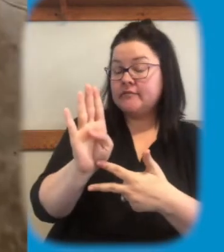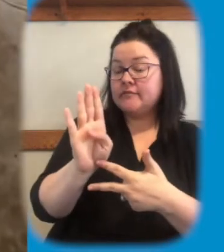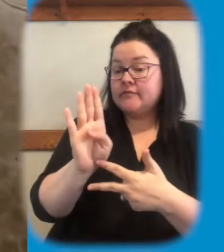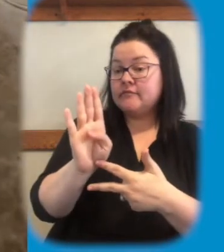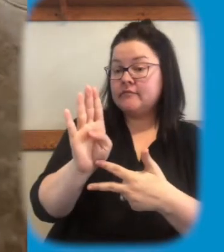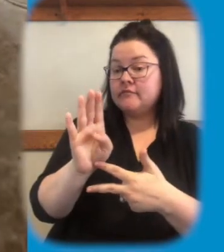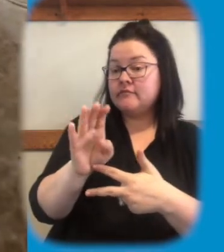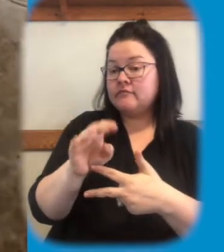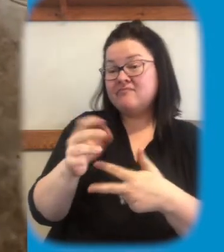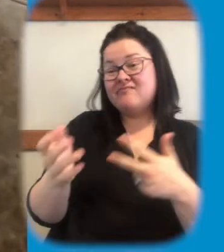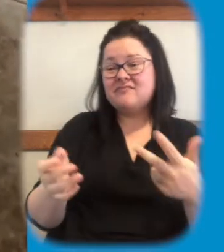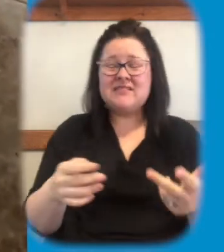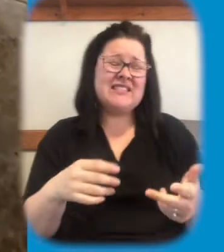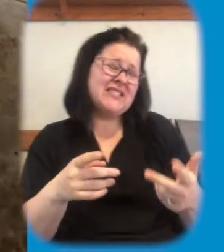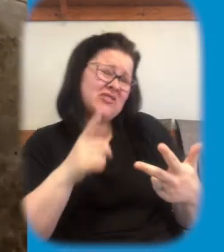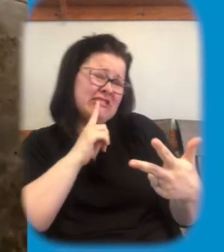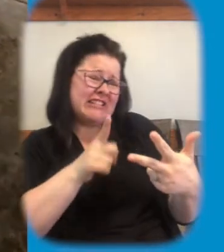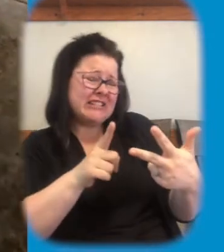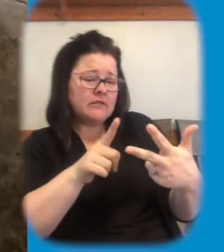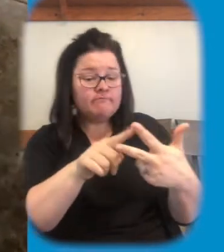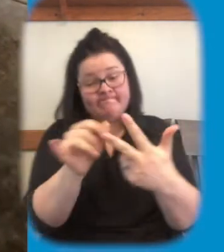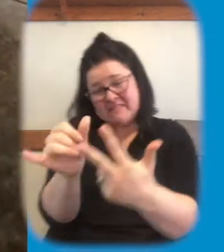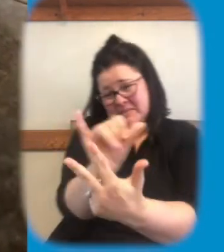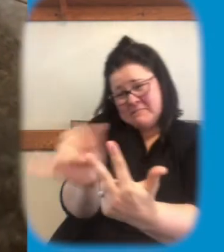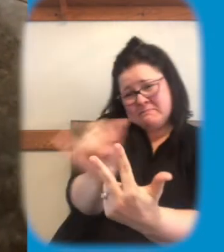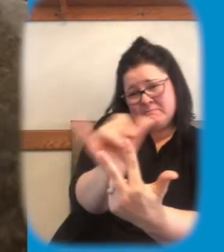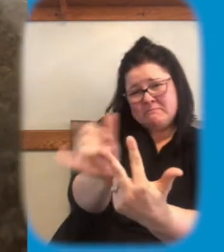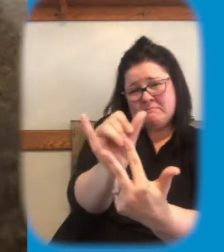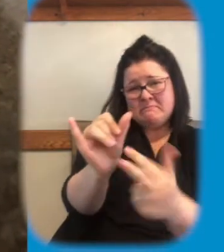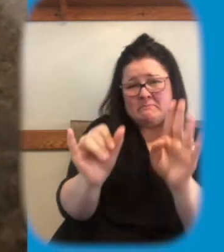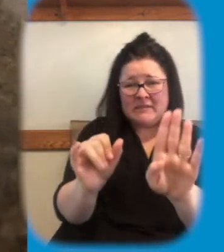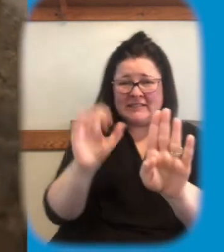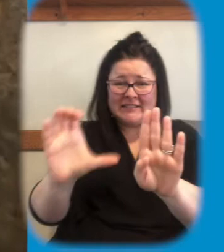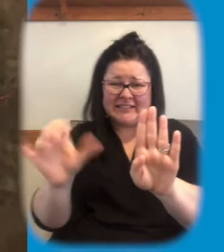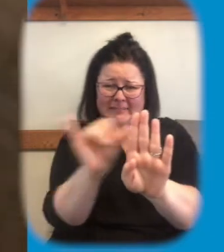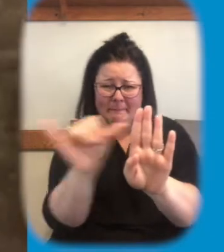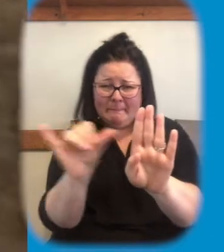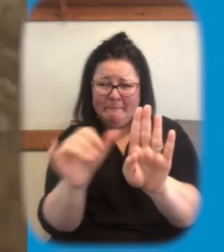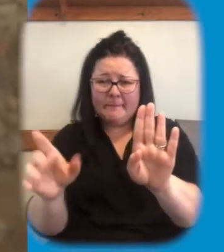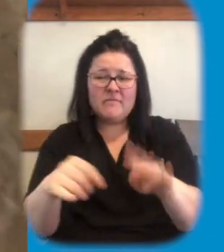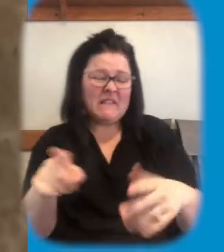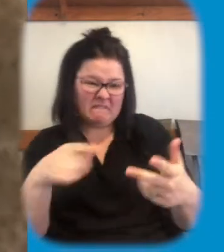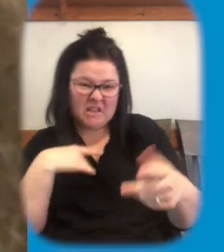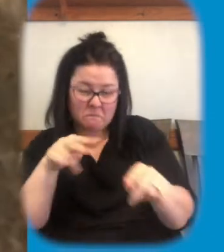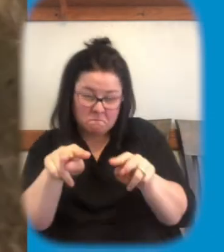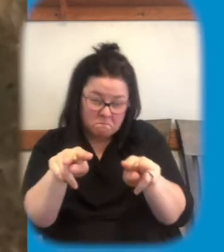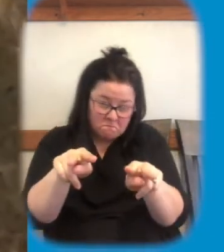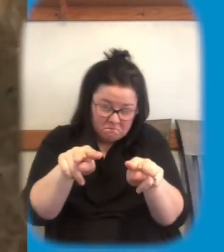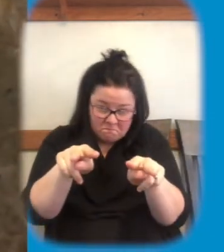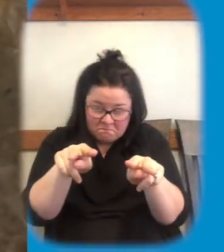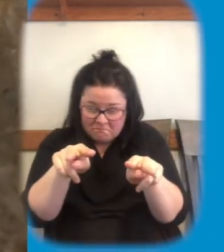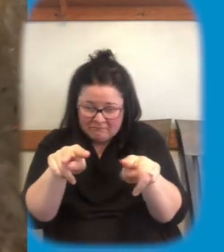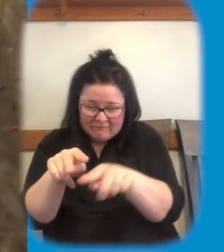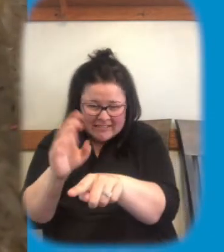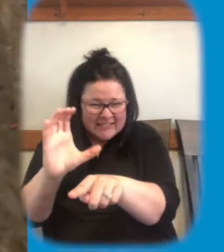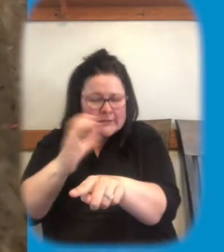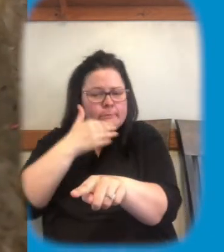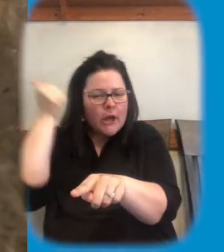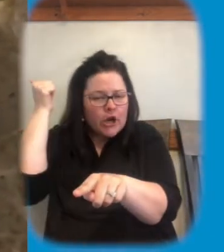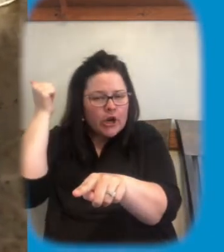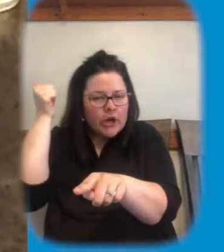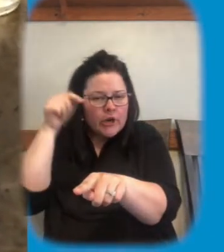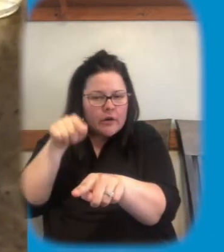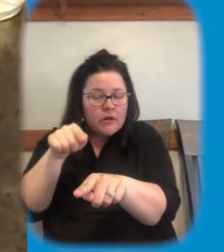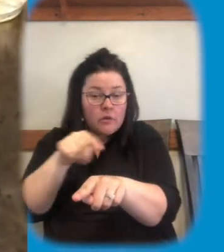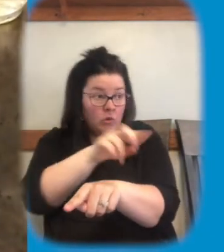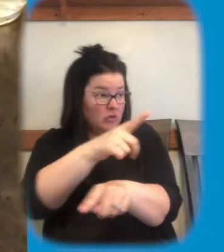Not that just much a bit darker. I don't know. I kind of think it looks like C is the winner. What do you